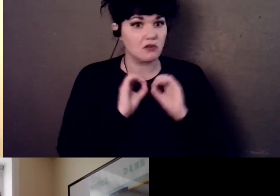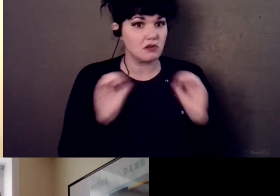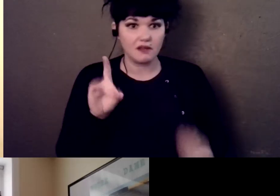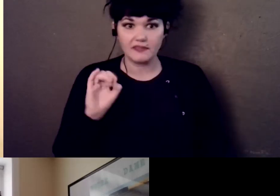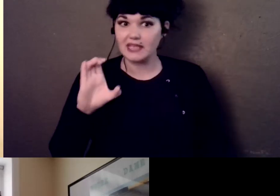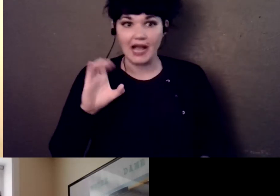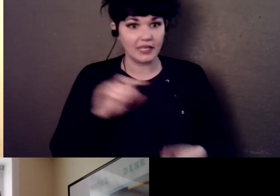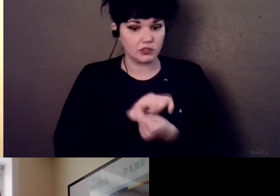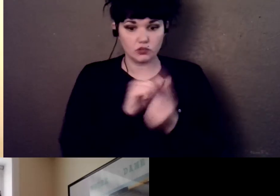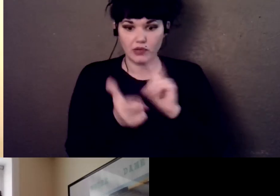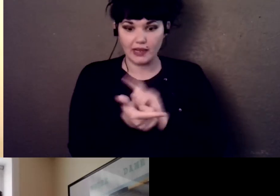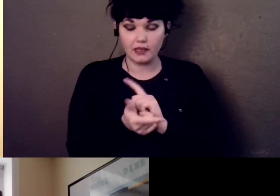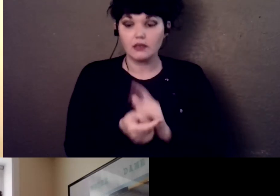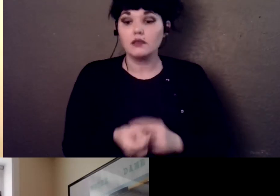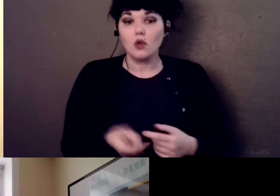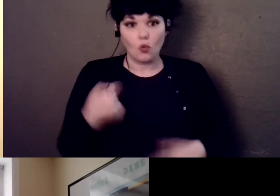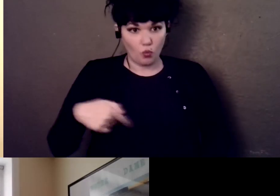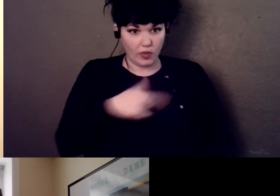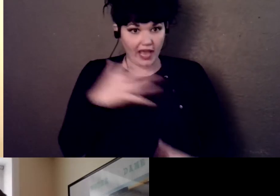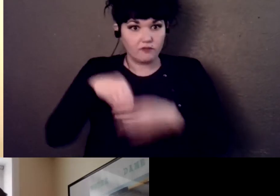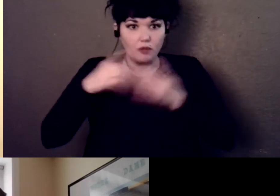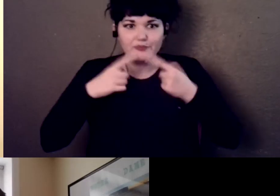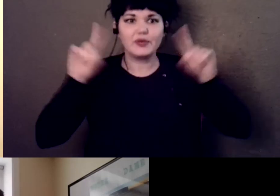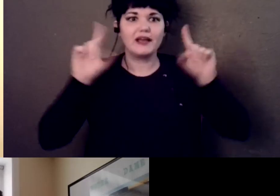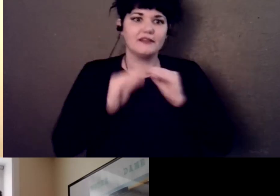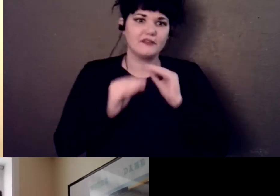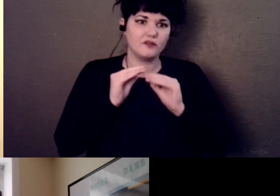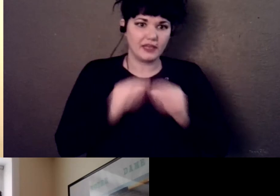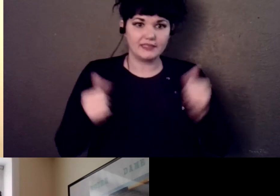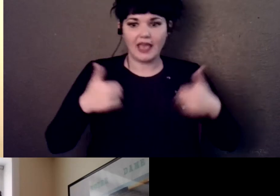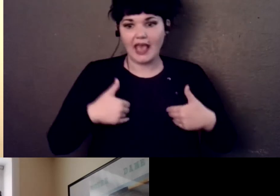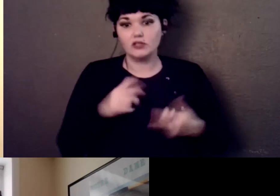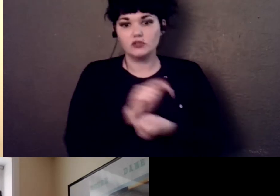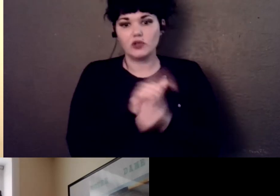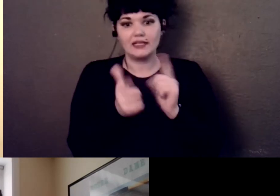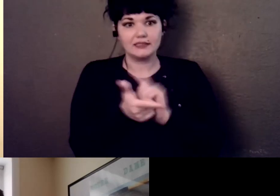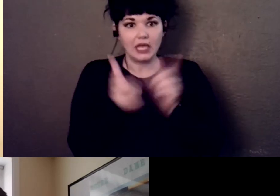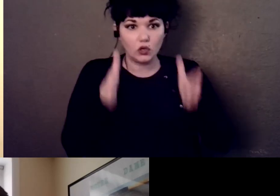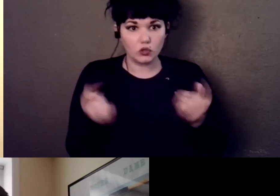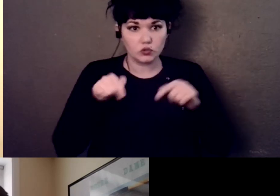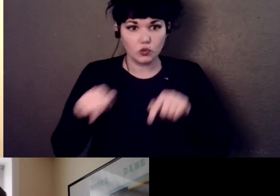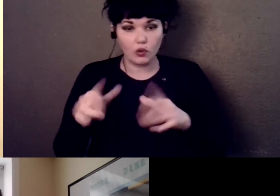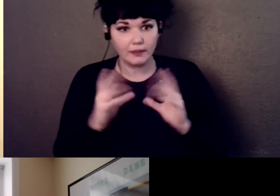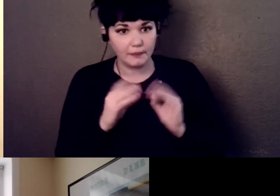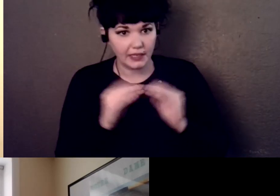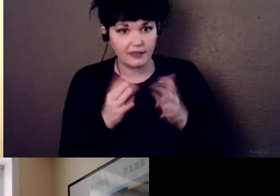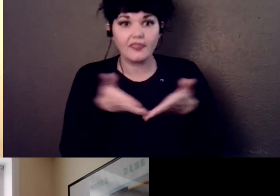once we got involved, that was all fixed. And there were translators at the meetings and things were being,